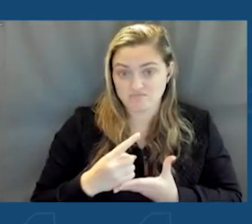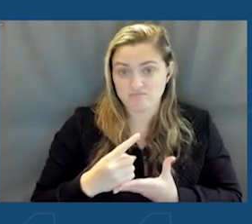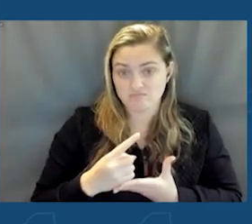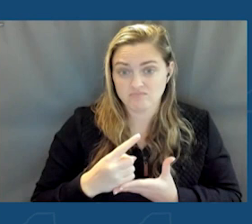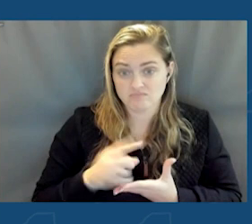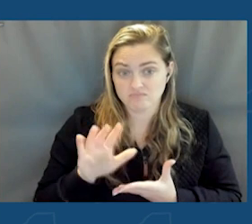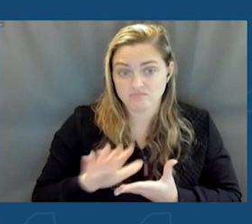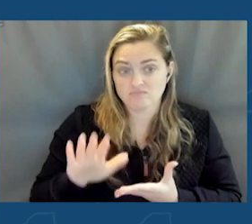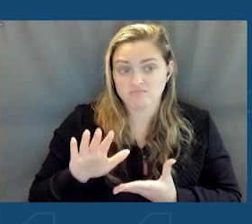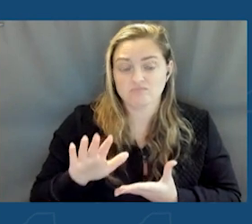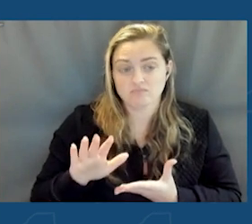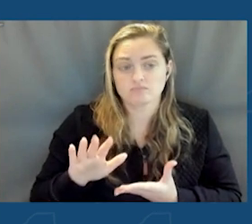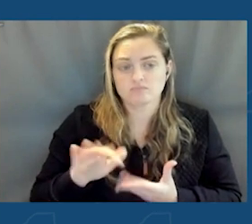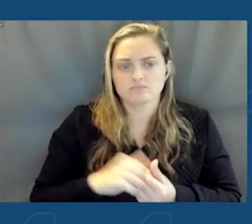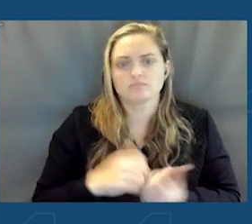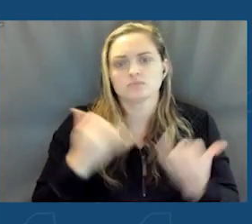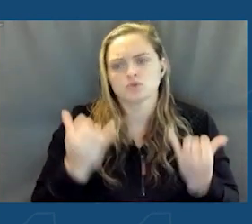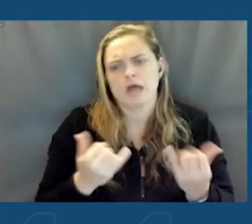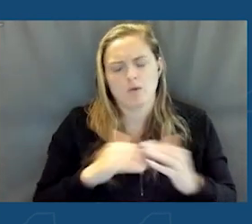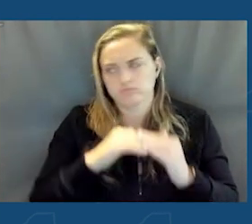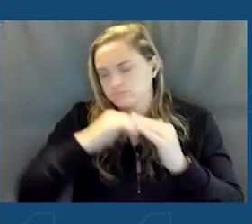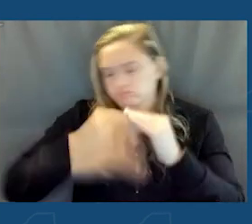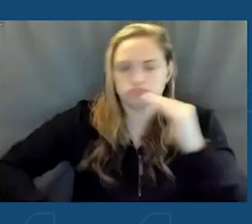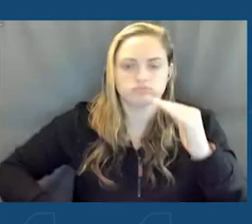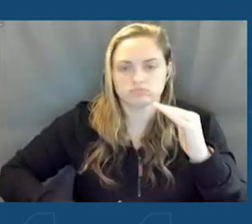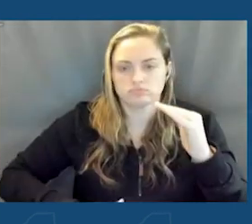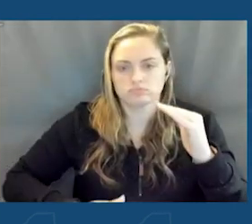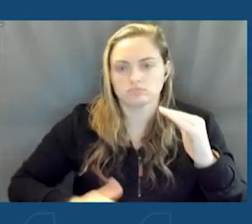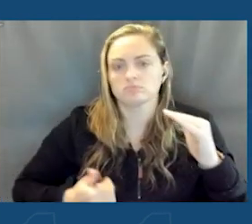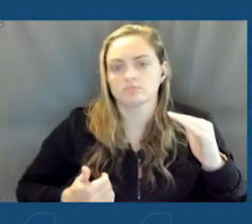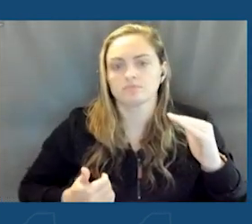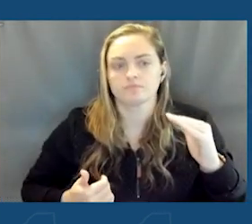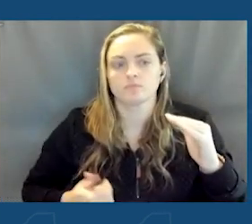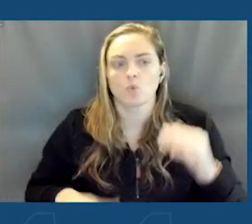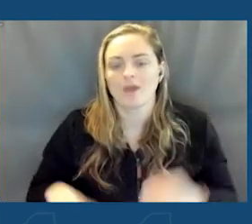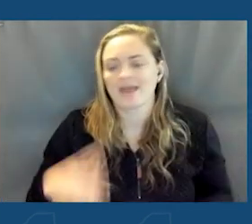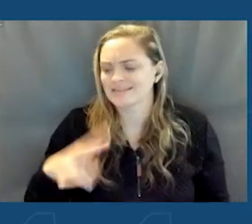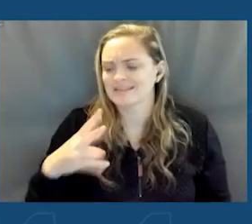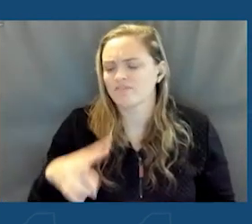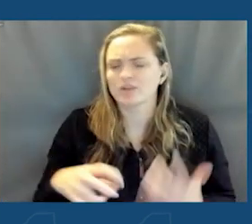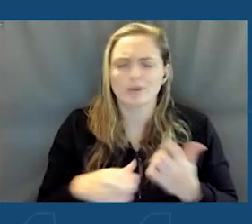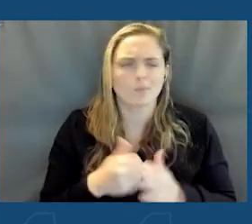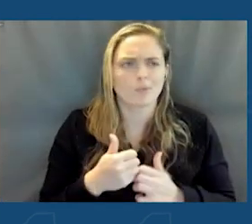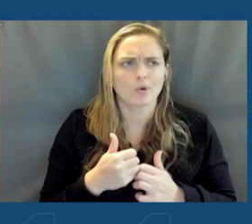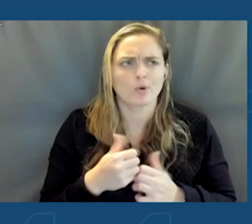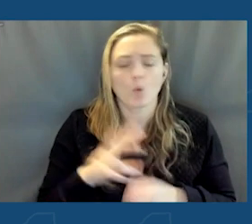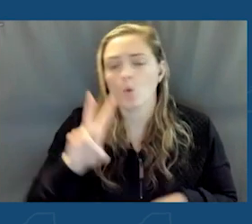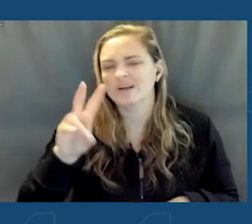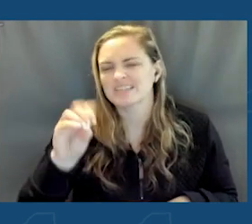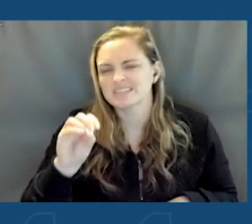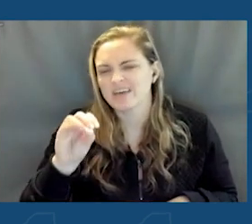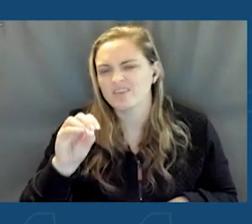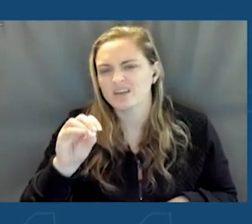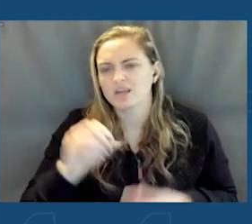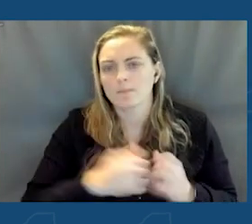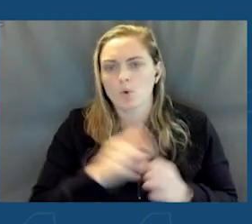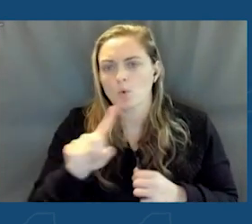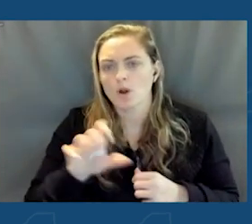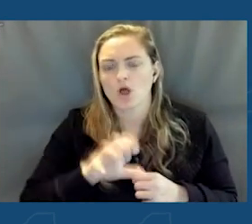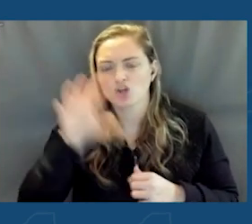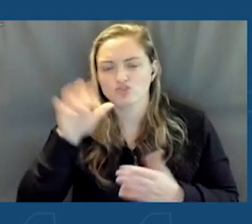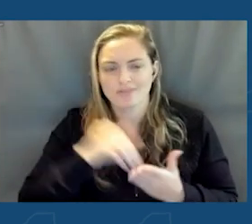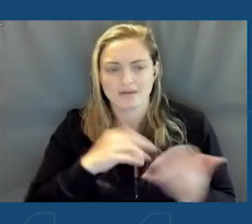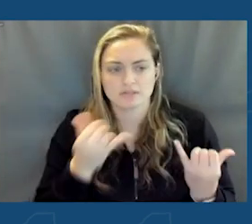a dramatic decrease in that. We had 17 per 7-day average per 100,000 is 17 now. At one time it